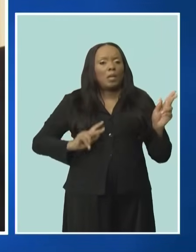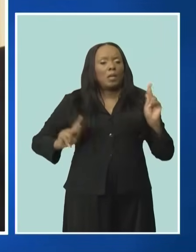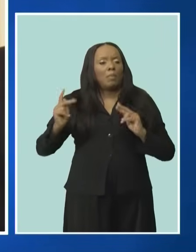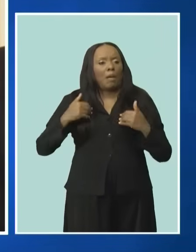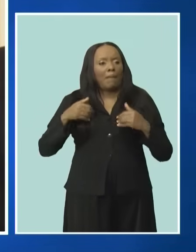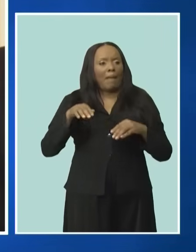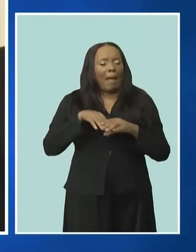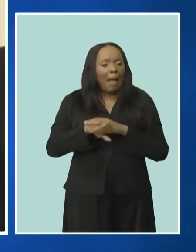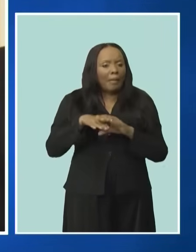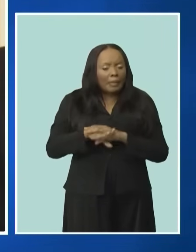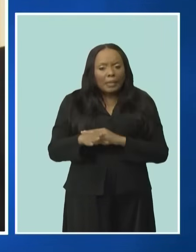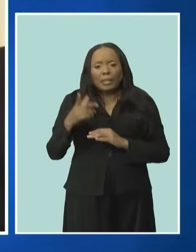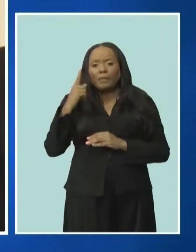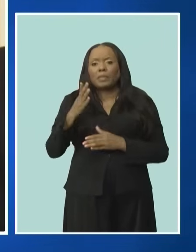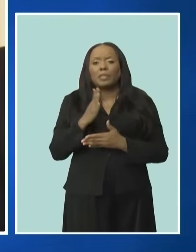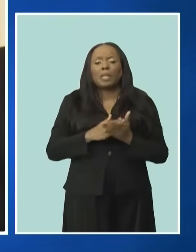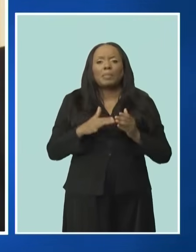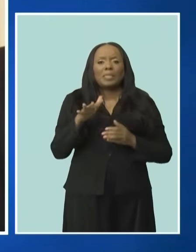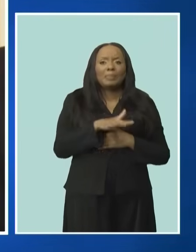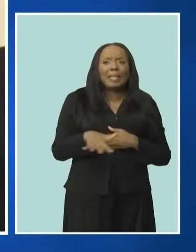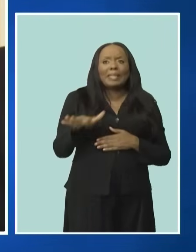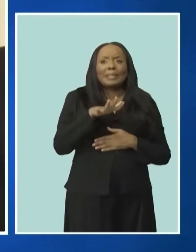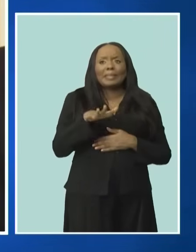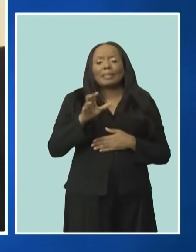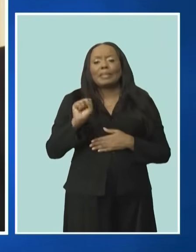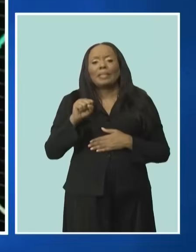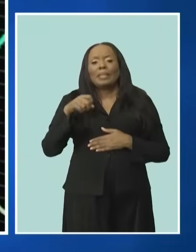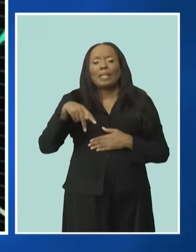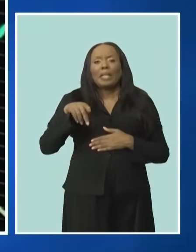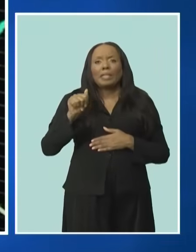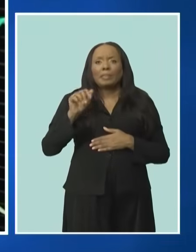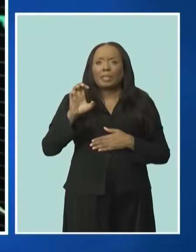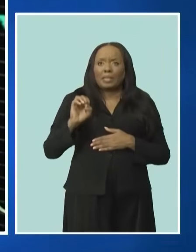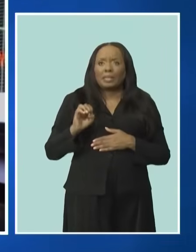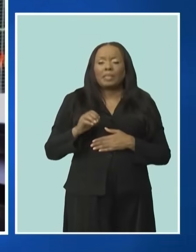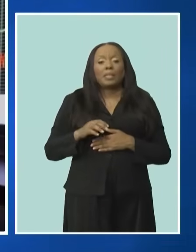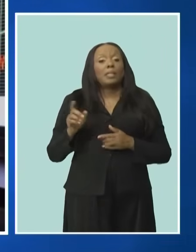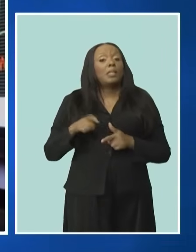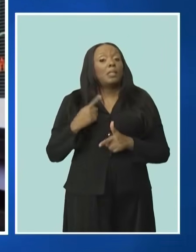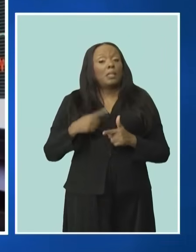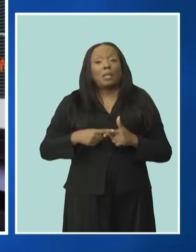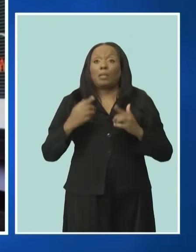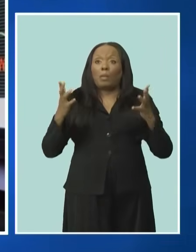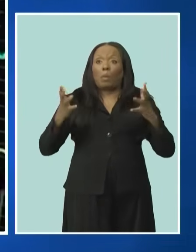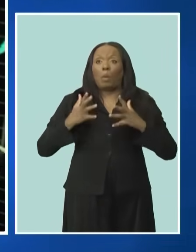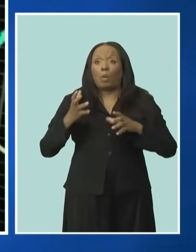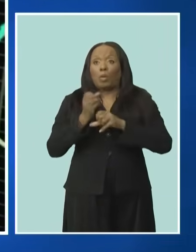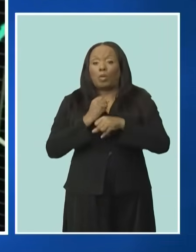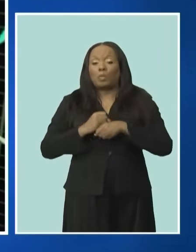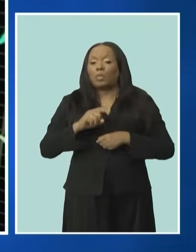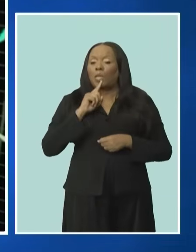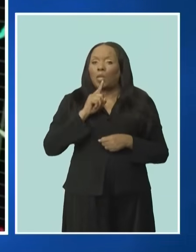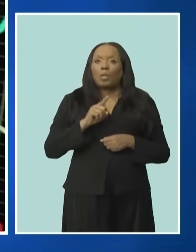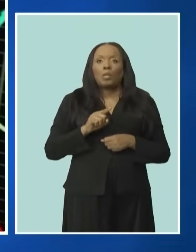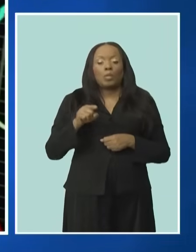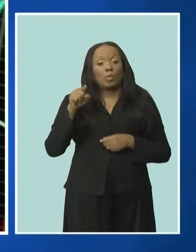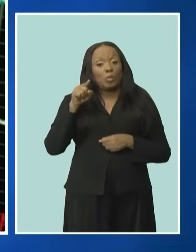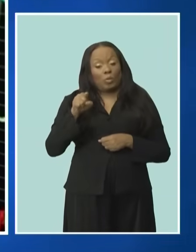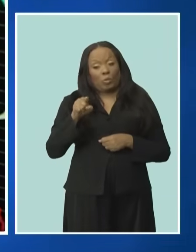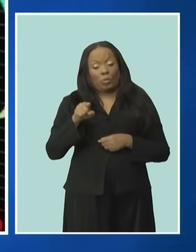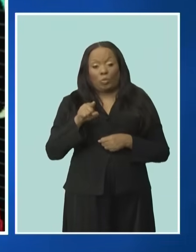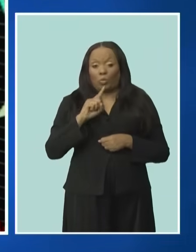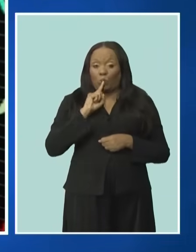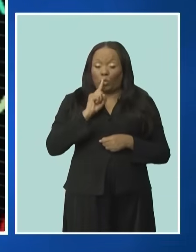spaces. And if you have access to certain secure spaces, then we need to ensure that you are acting with the